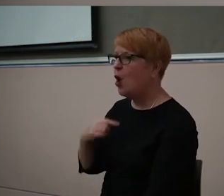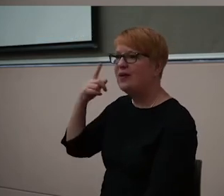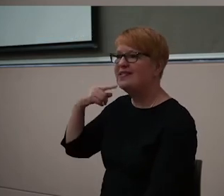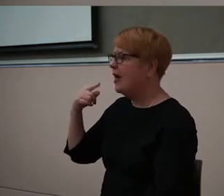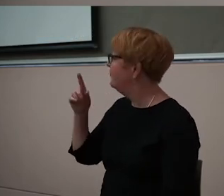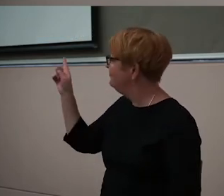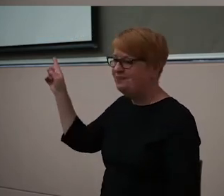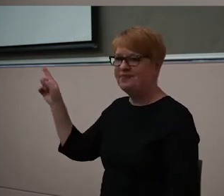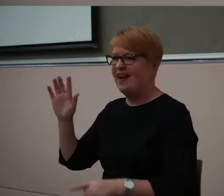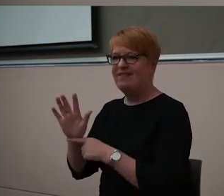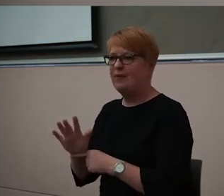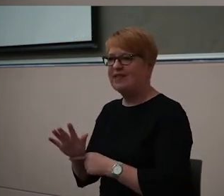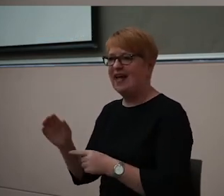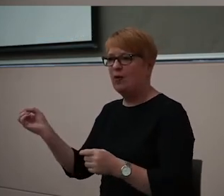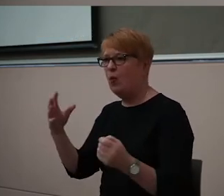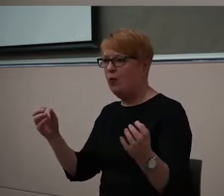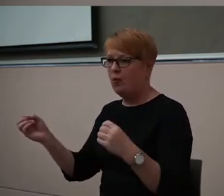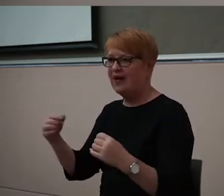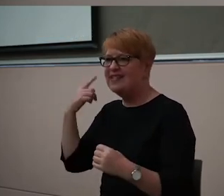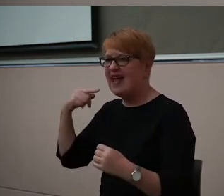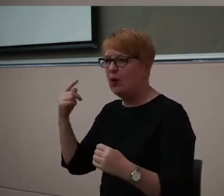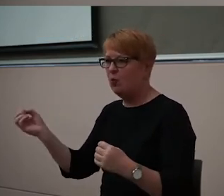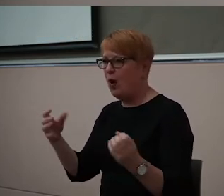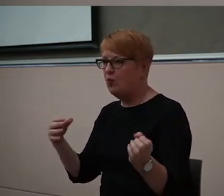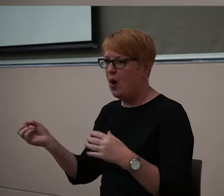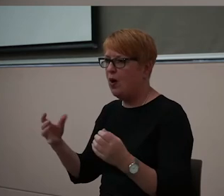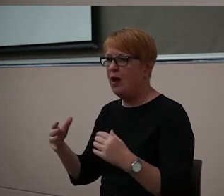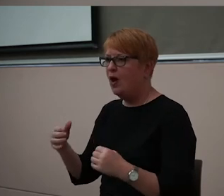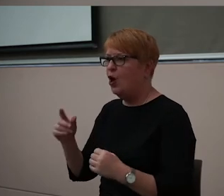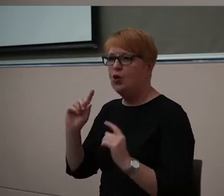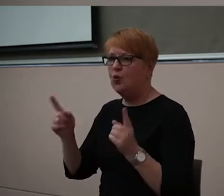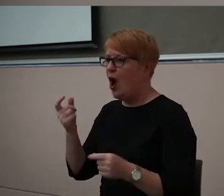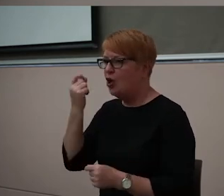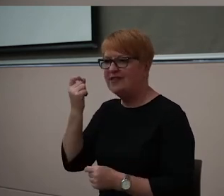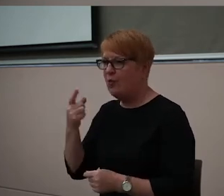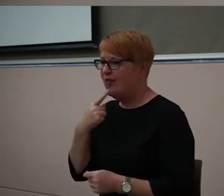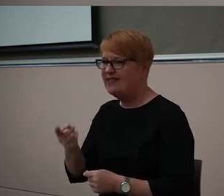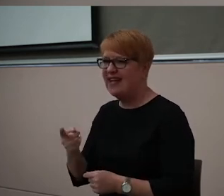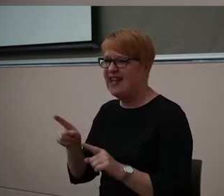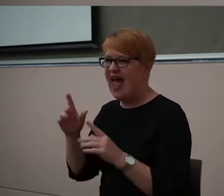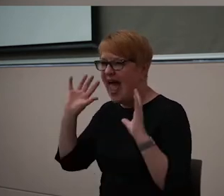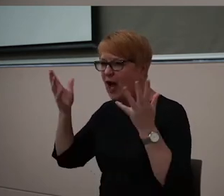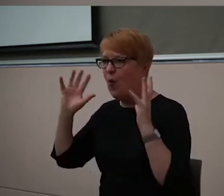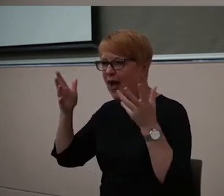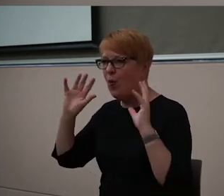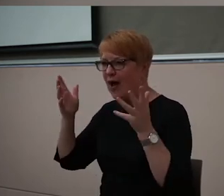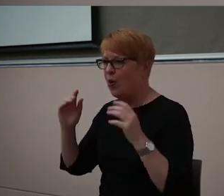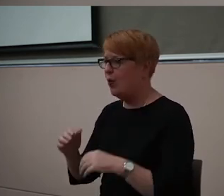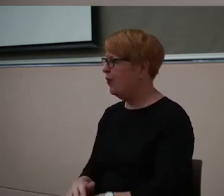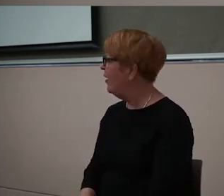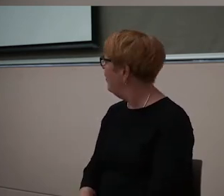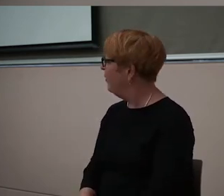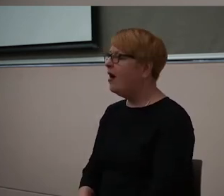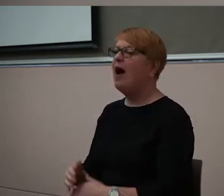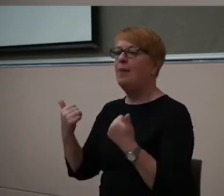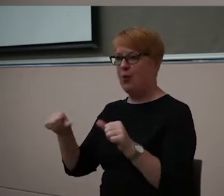friend called Elizabeth Graham, who was part of Constellations, as well as Helen Nesbitt, who's the director of